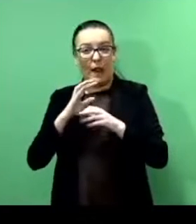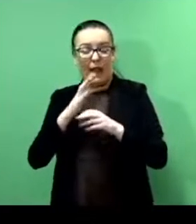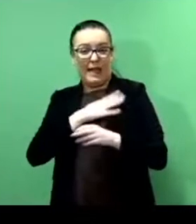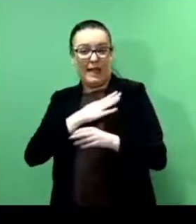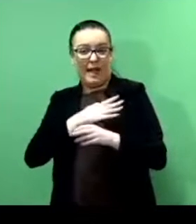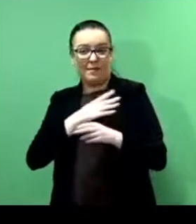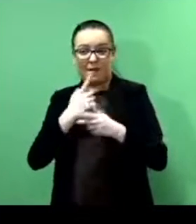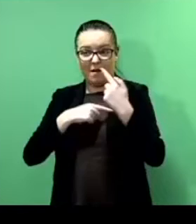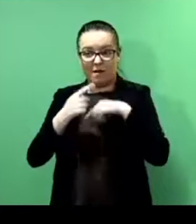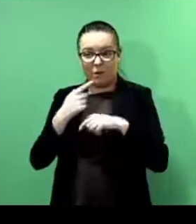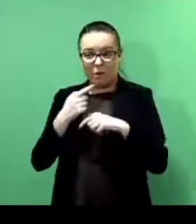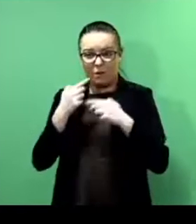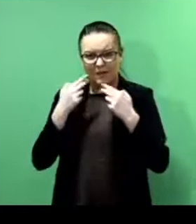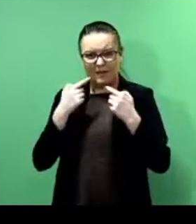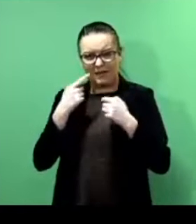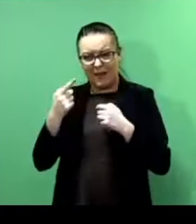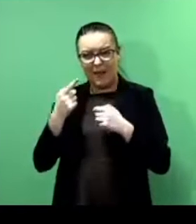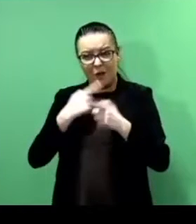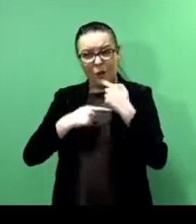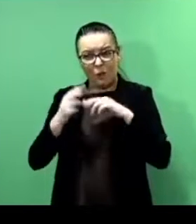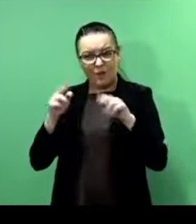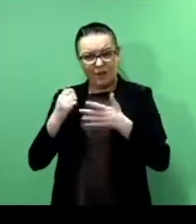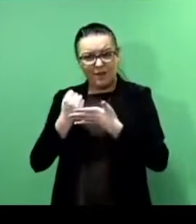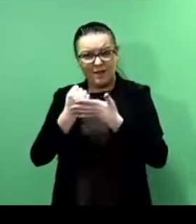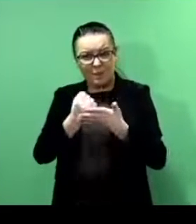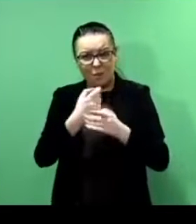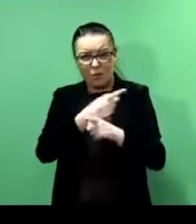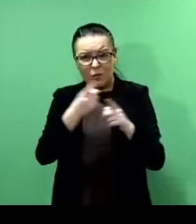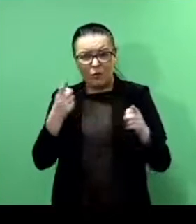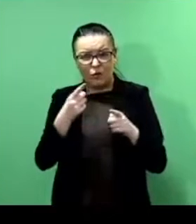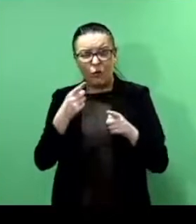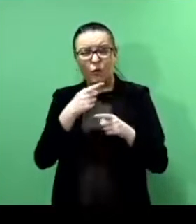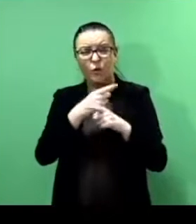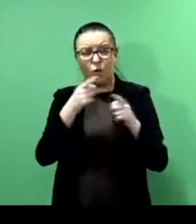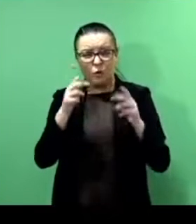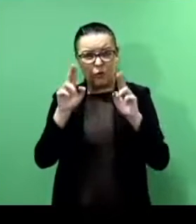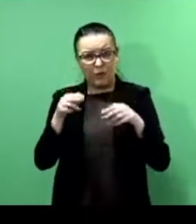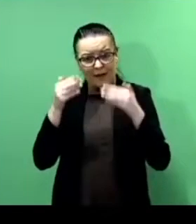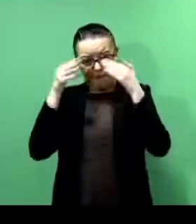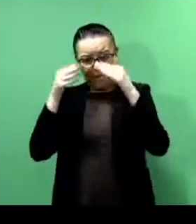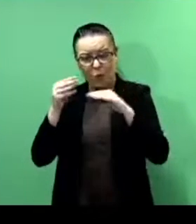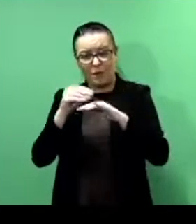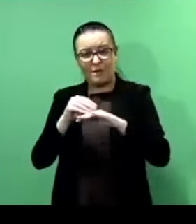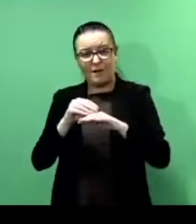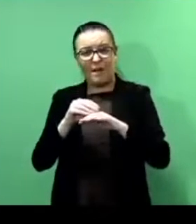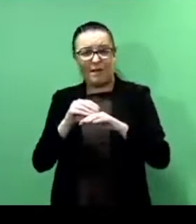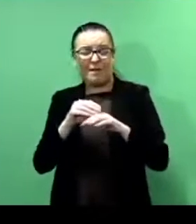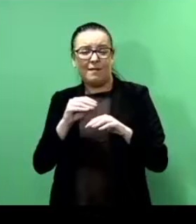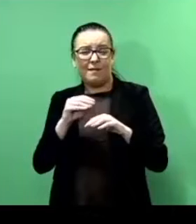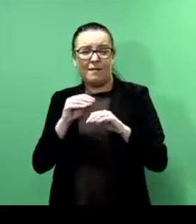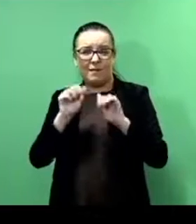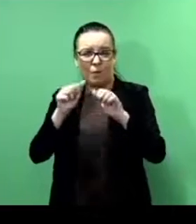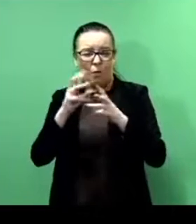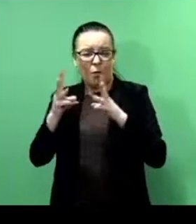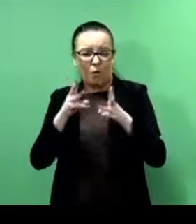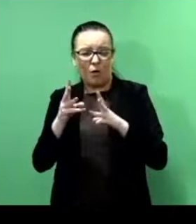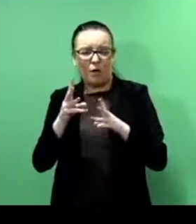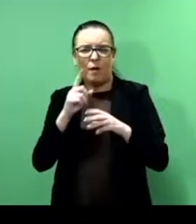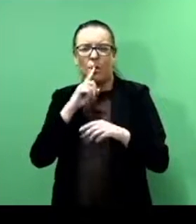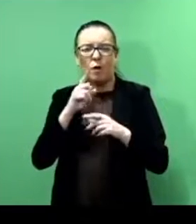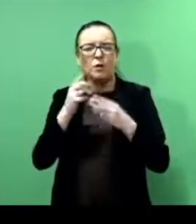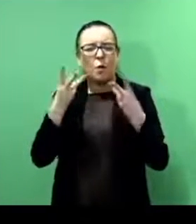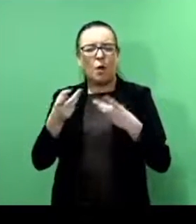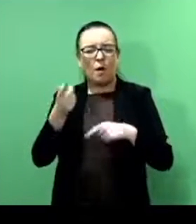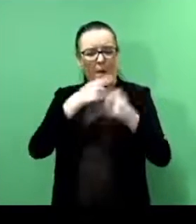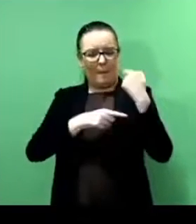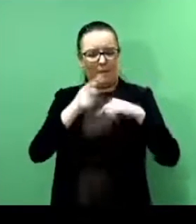so you have more time to focus on your target parents, because this is not targeted. But then going out to the community, and I want to go back to what Arlene said